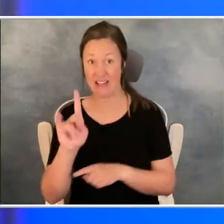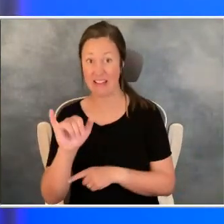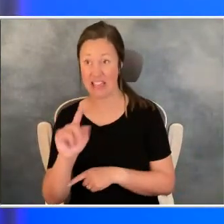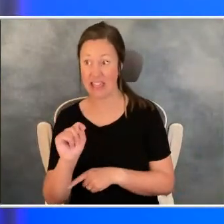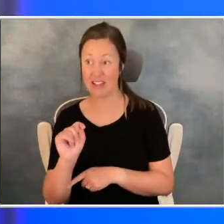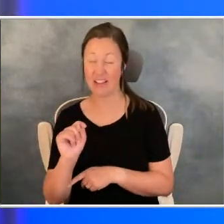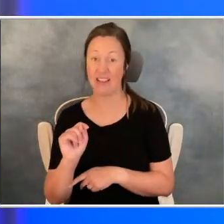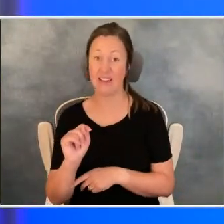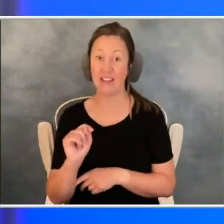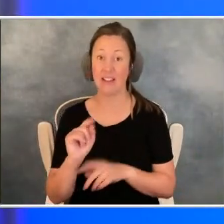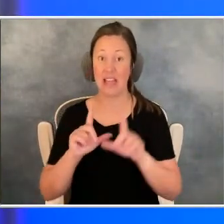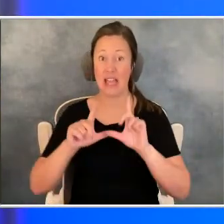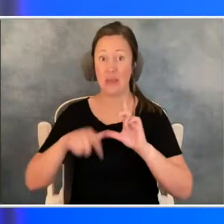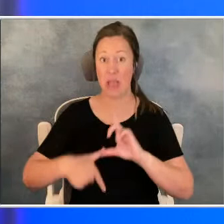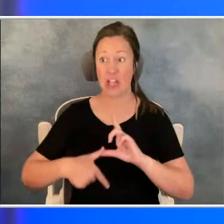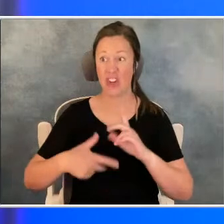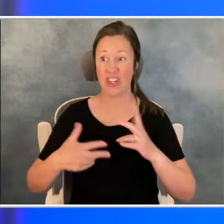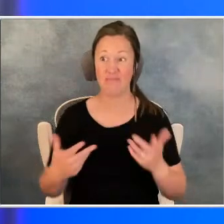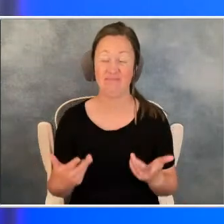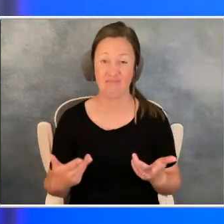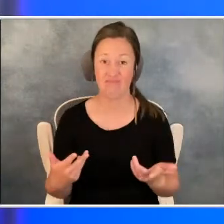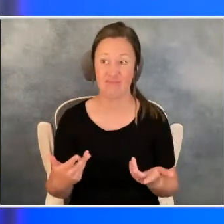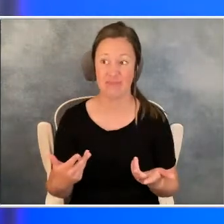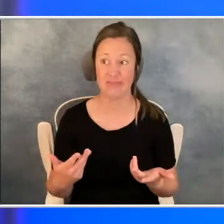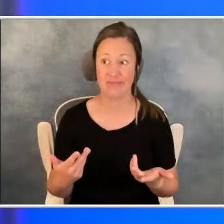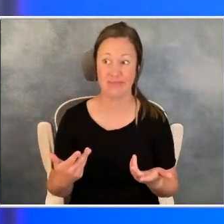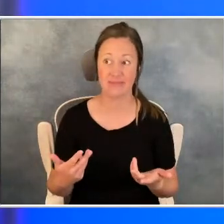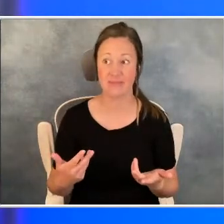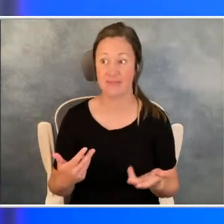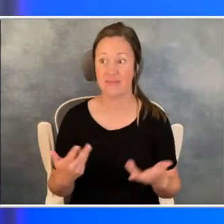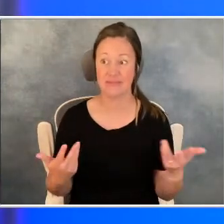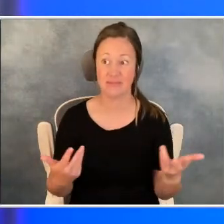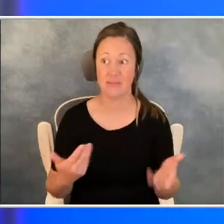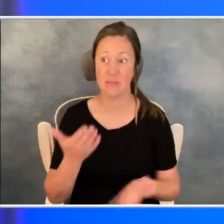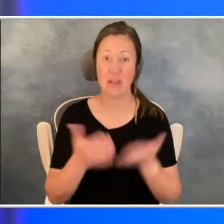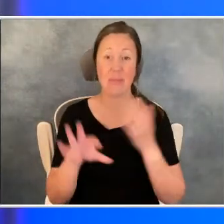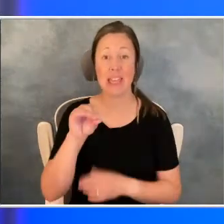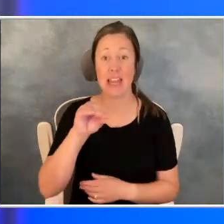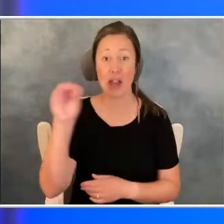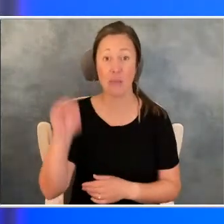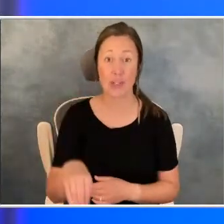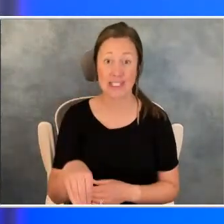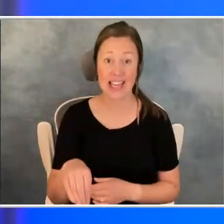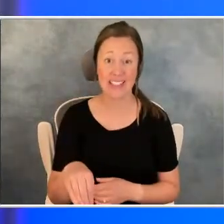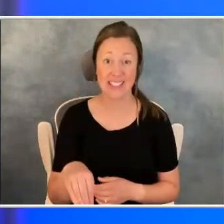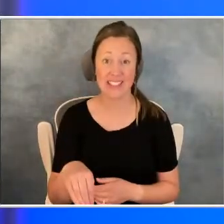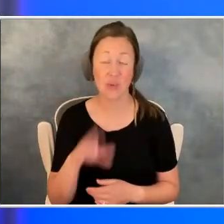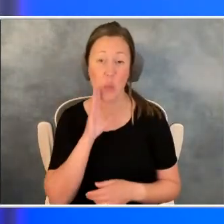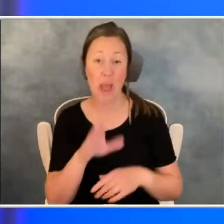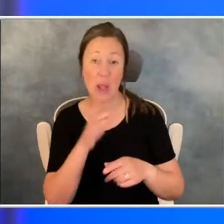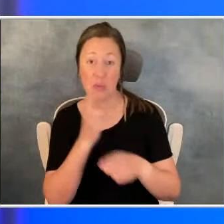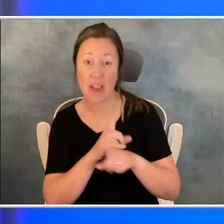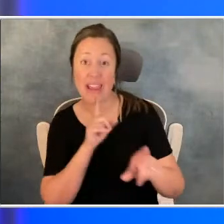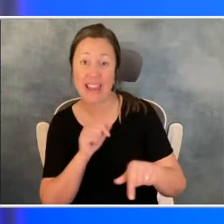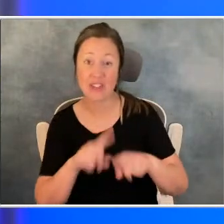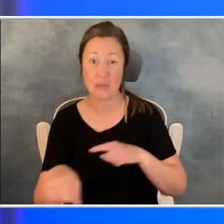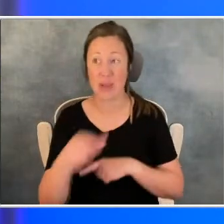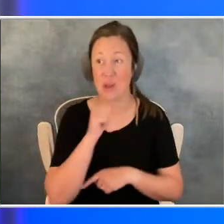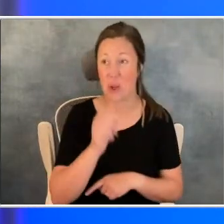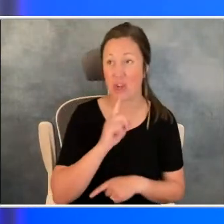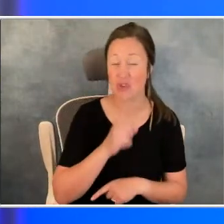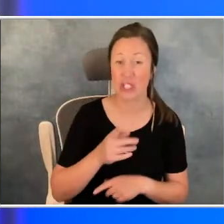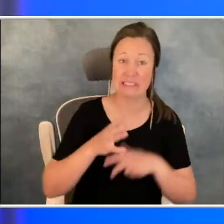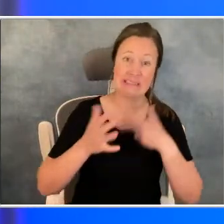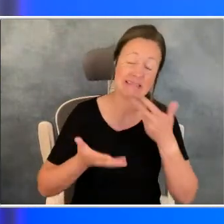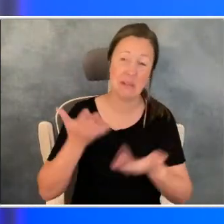is expired and say it's 90% chance going to give you the right answer, but you don't know, does that